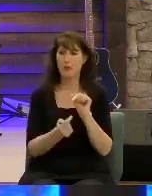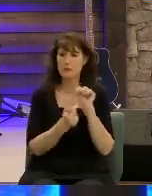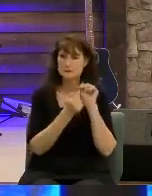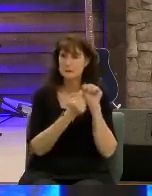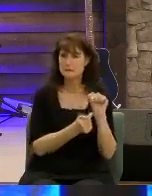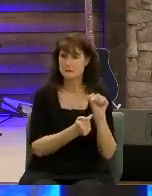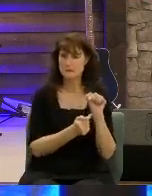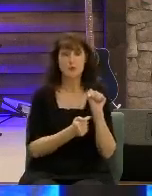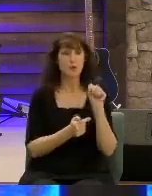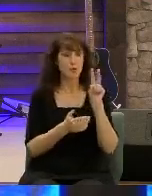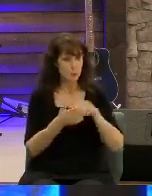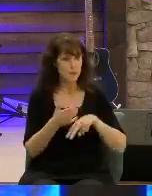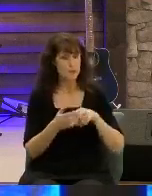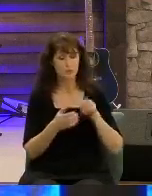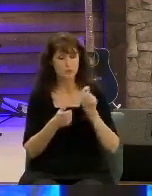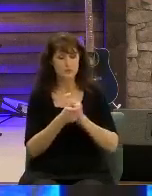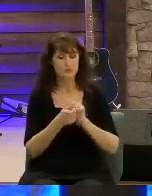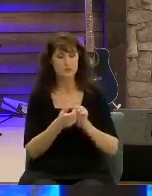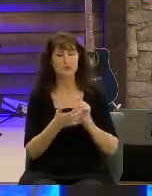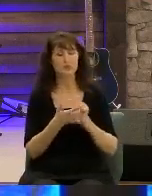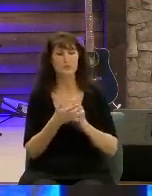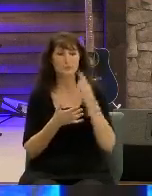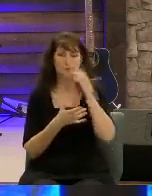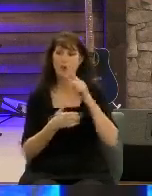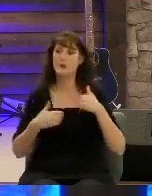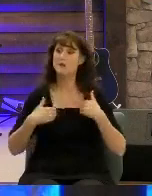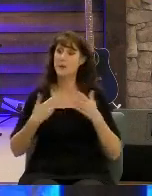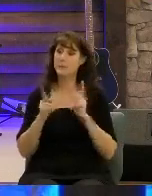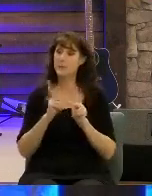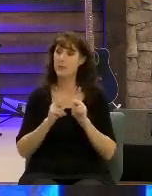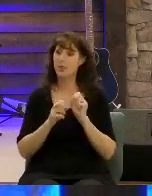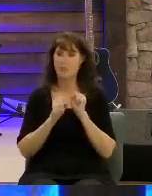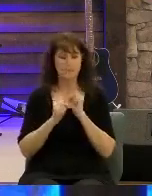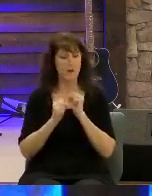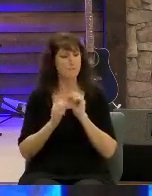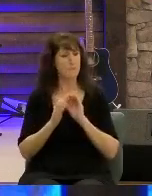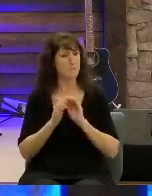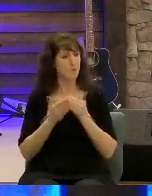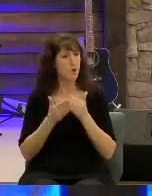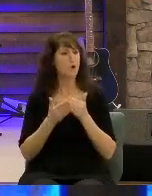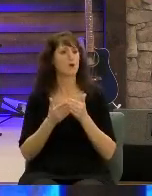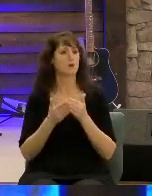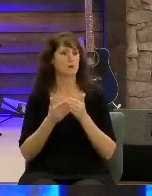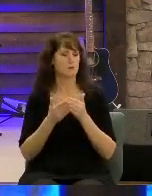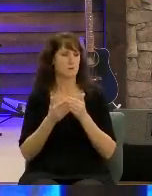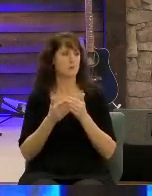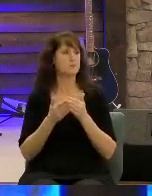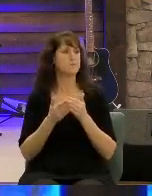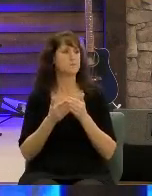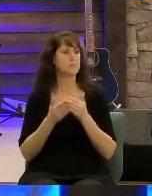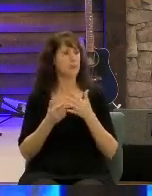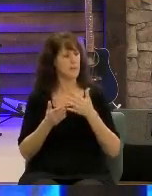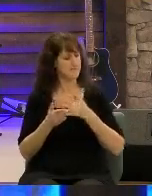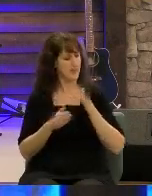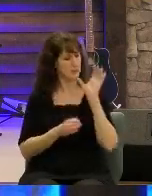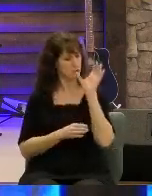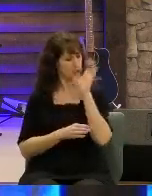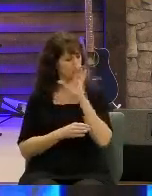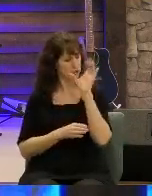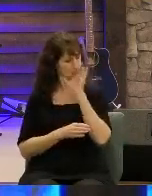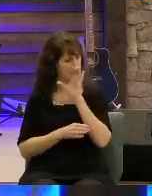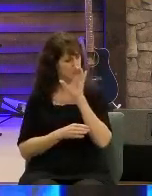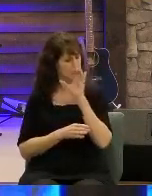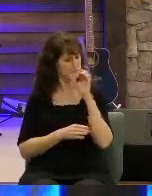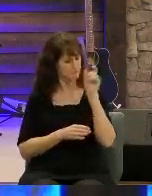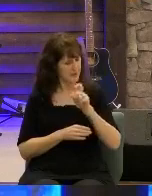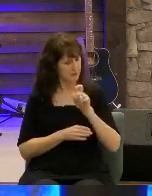It's written in different translations. Powerful, powerful book. But, you know, in my searching, I had to